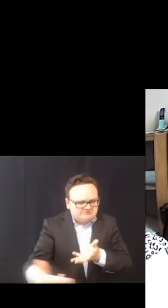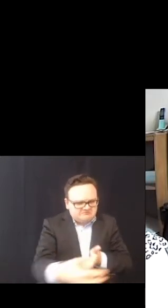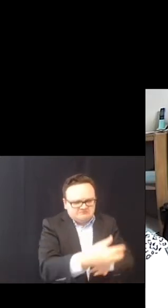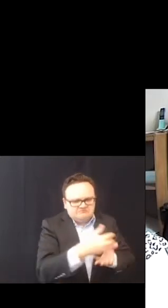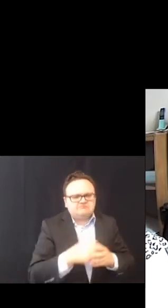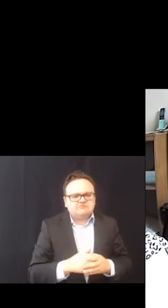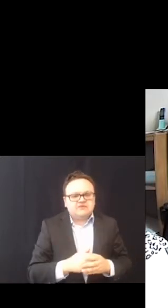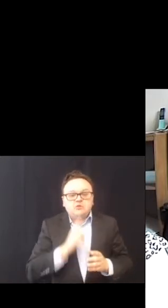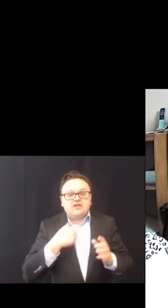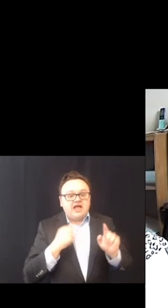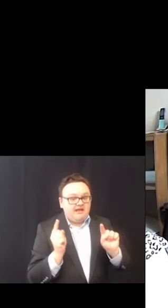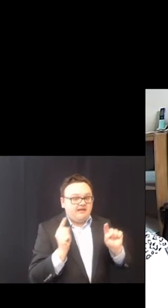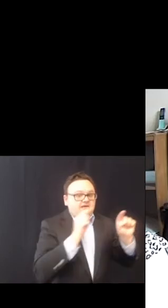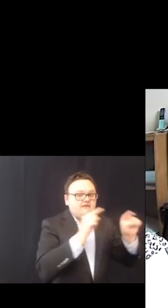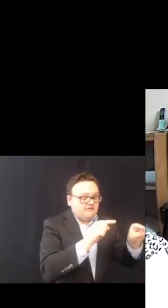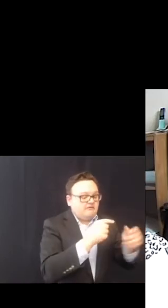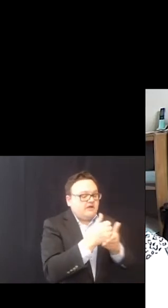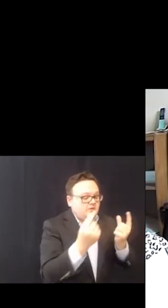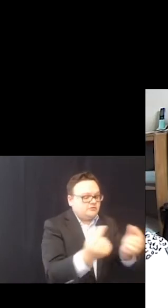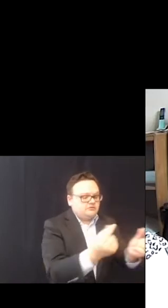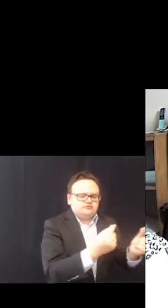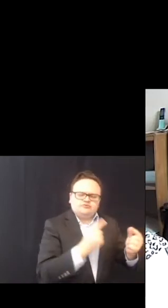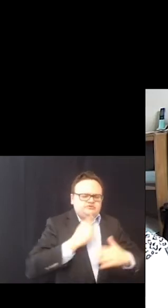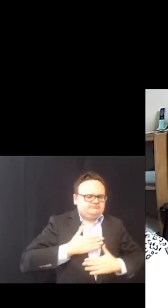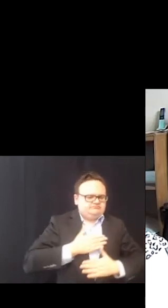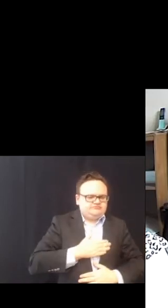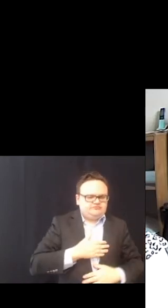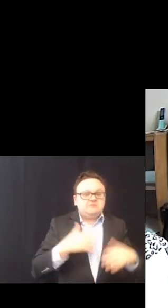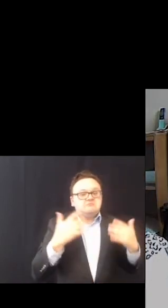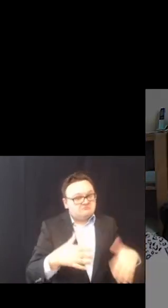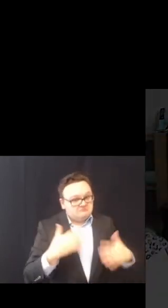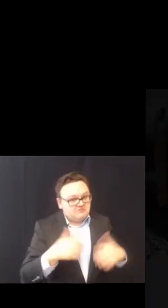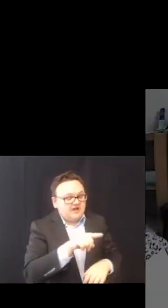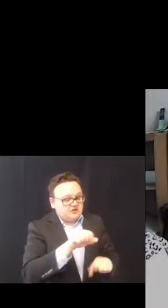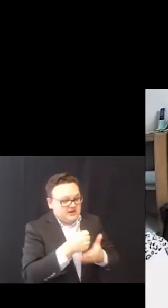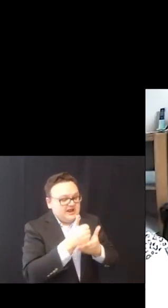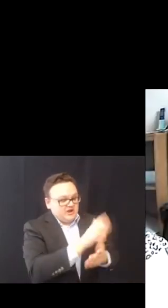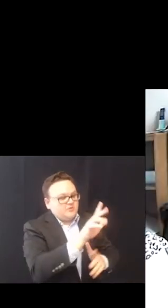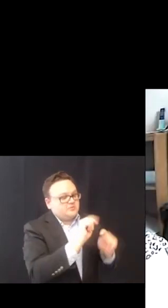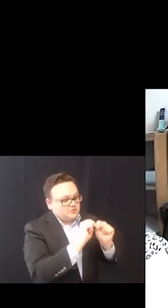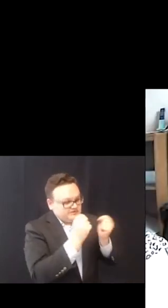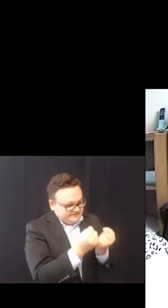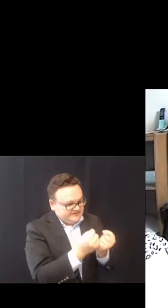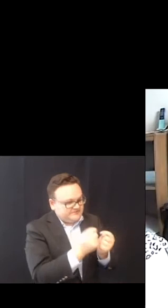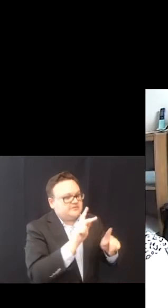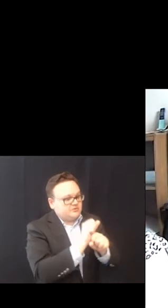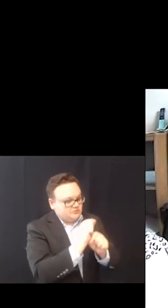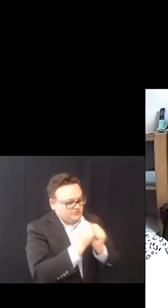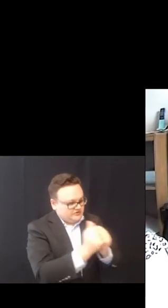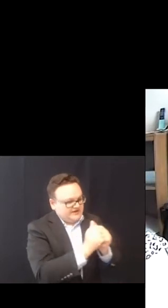there. Awesome. So you're able to help out your coworkers whenever they need it. That's great. Um,